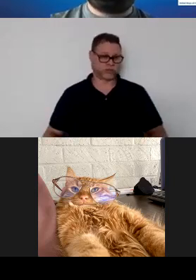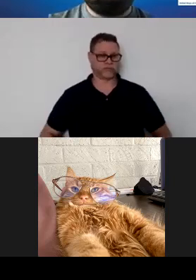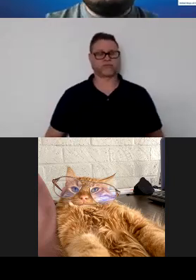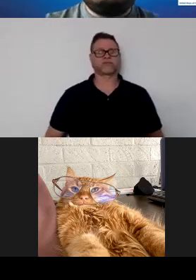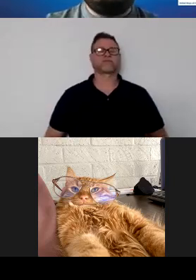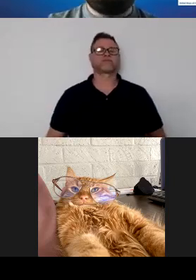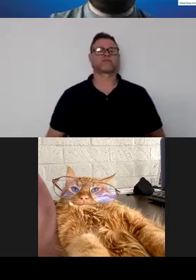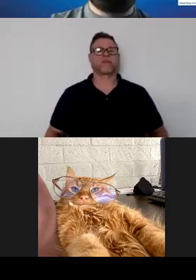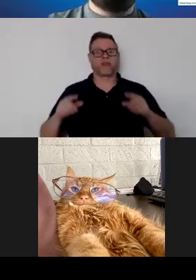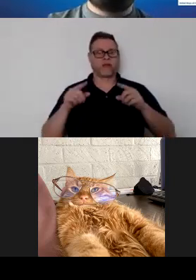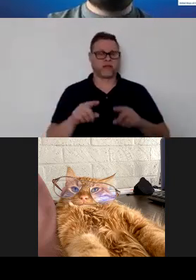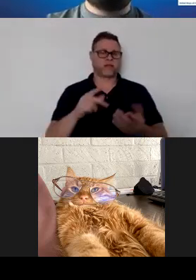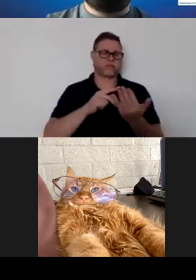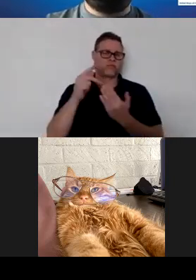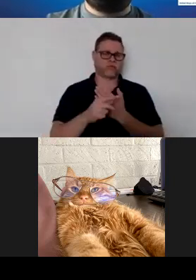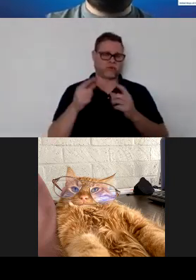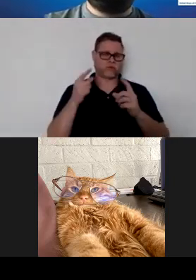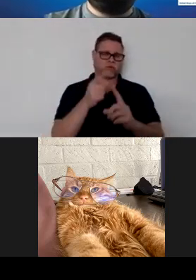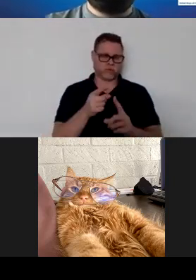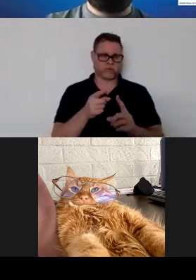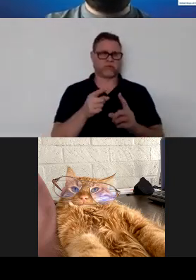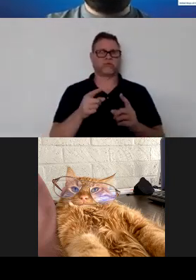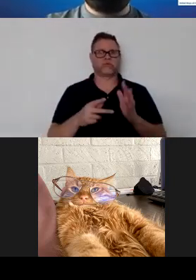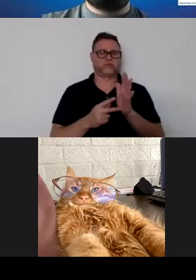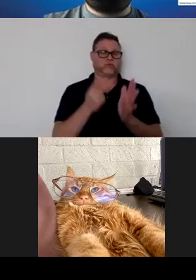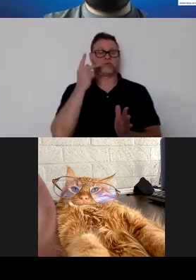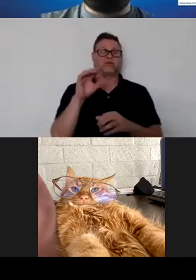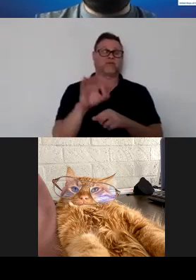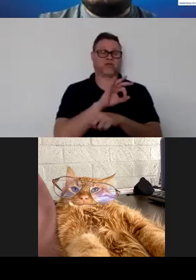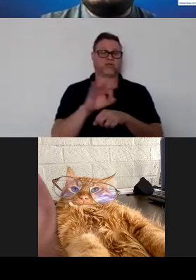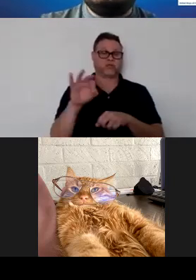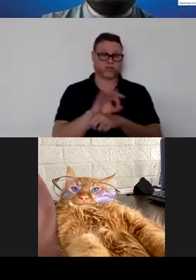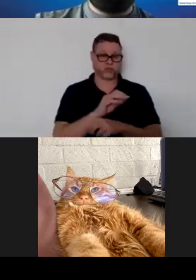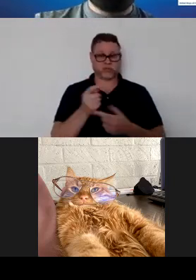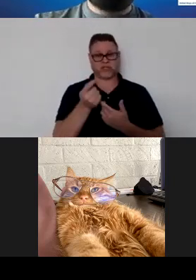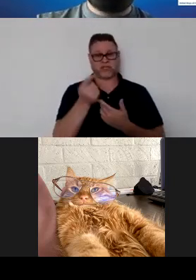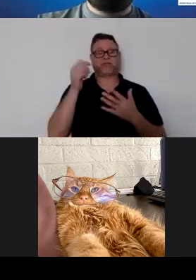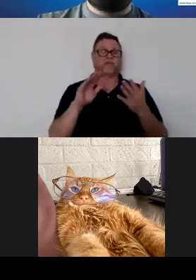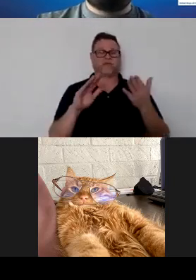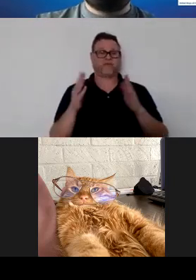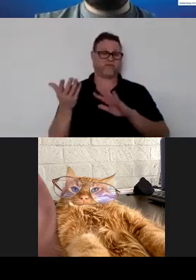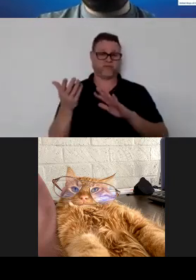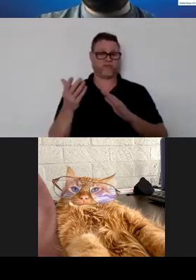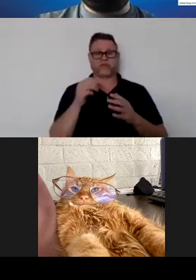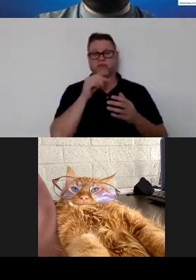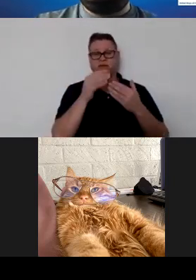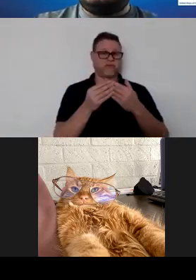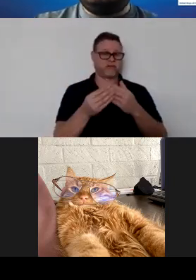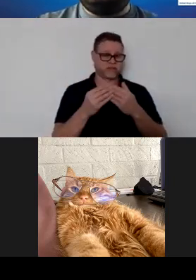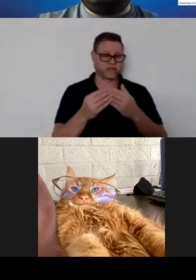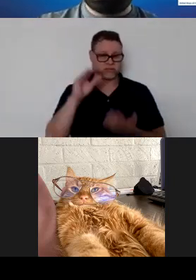aligning program goals, integrating duplicative functions, eliminating fragmentation, or increasing flexibility